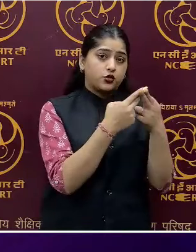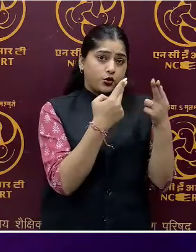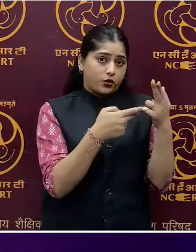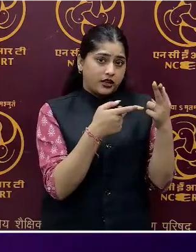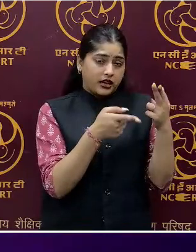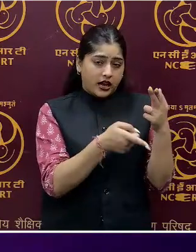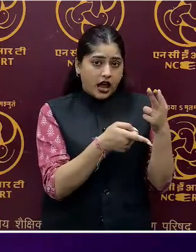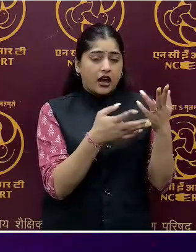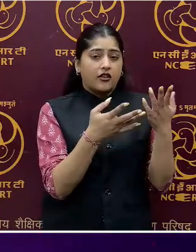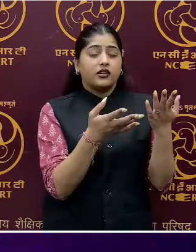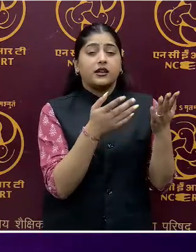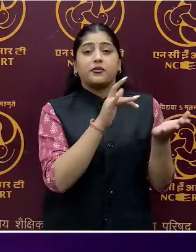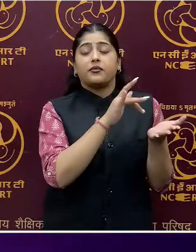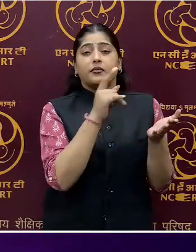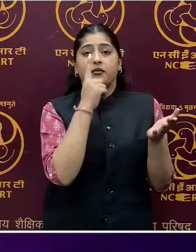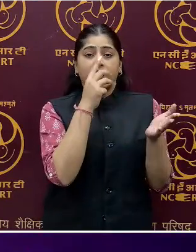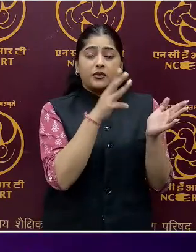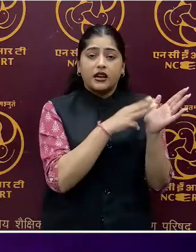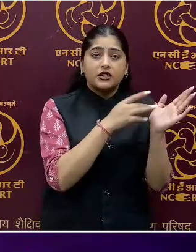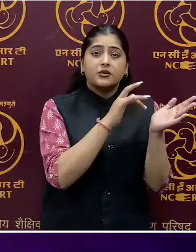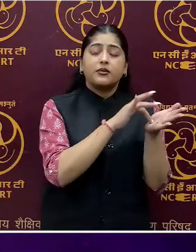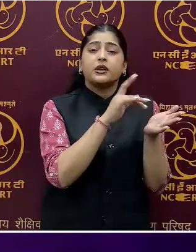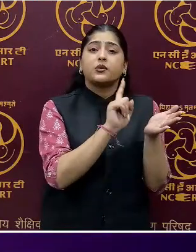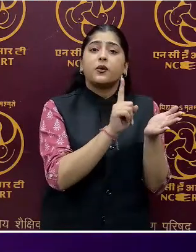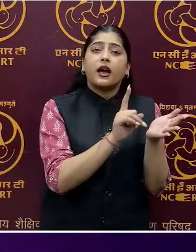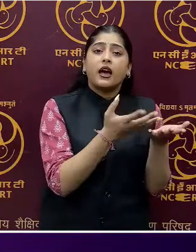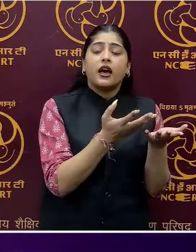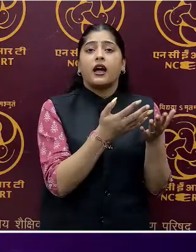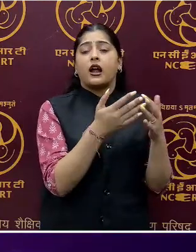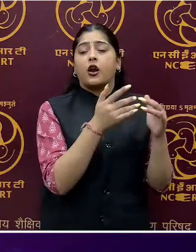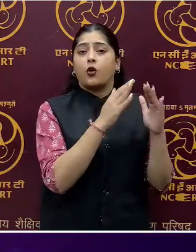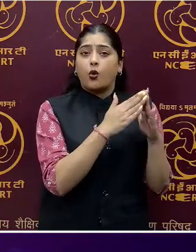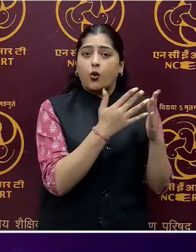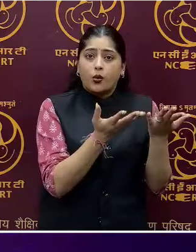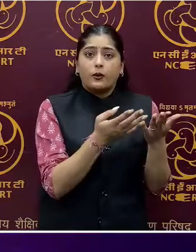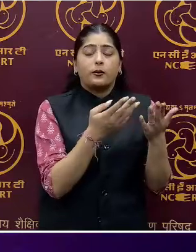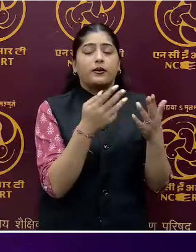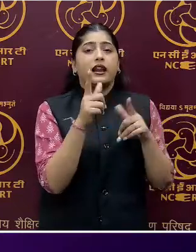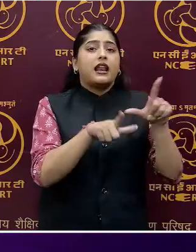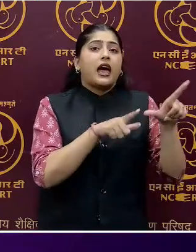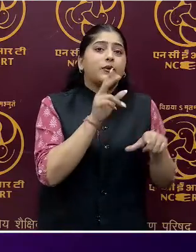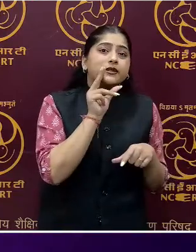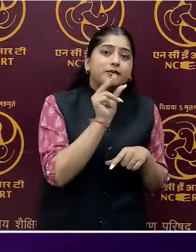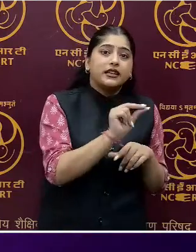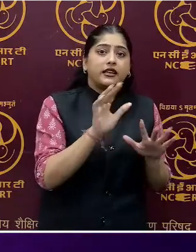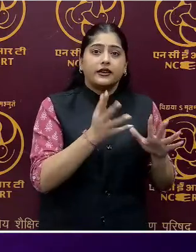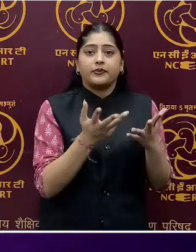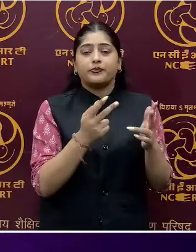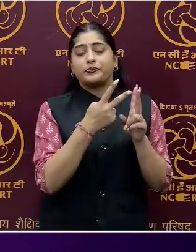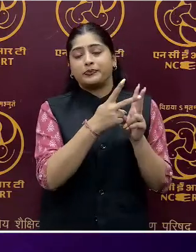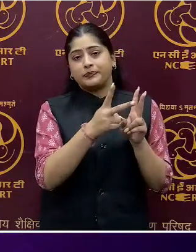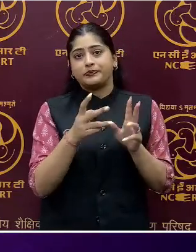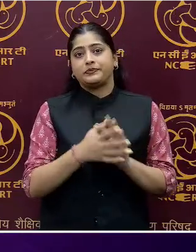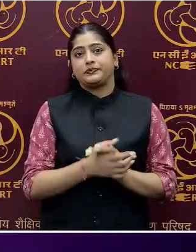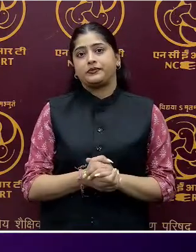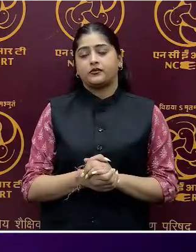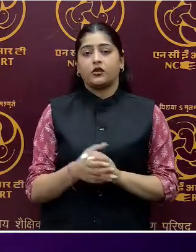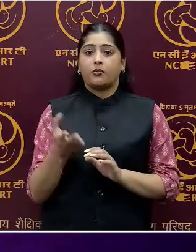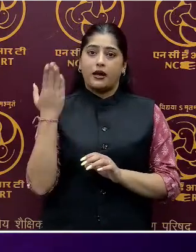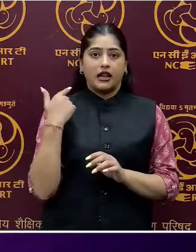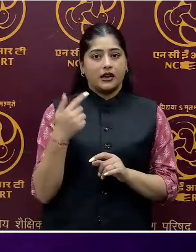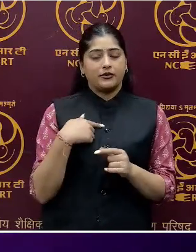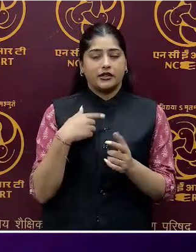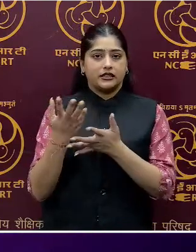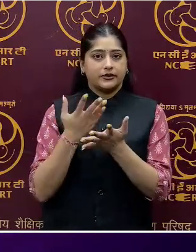they belong to, what language they speak. So these are the things that we have done in the last chapter. And I think because